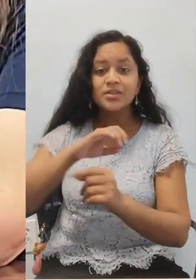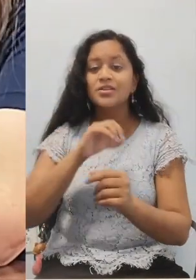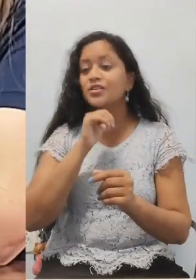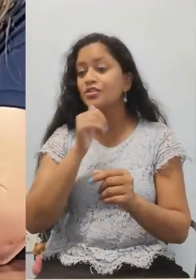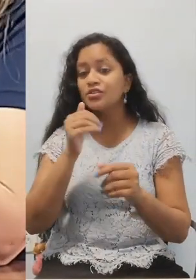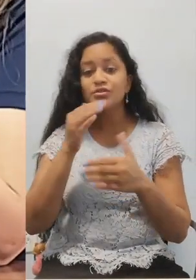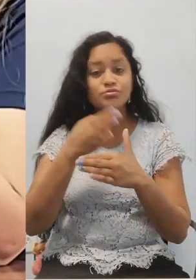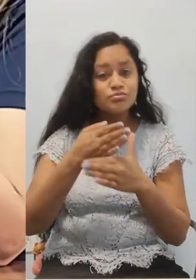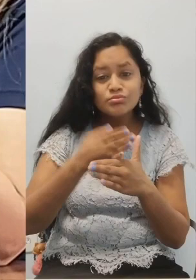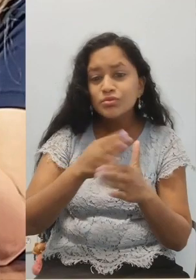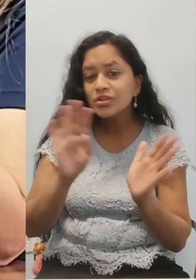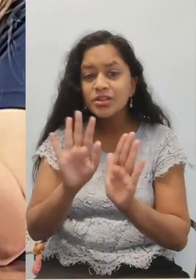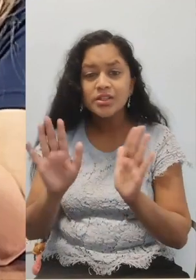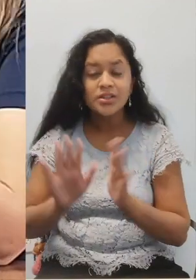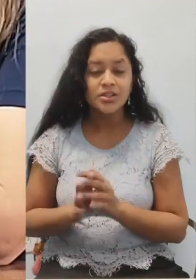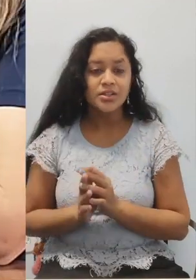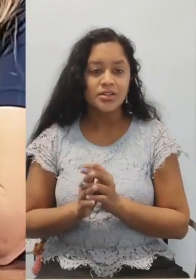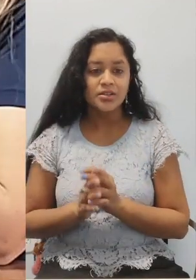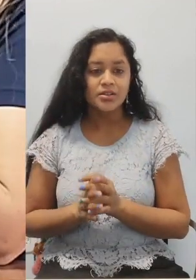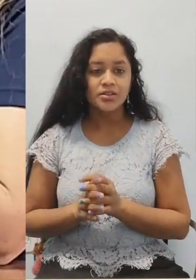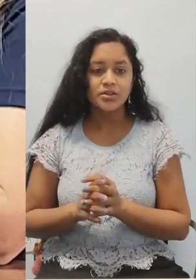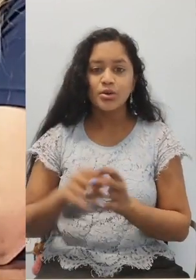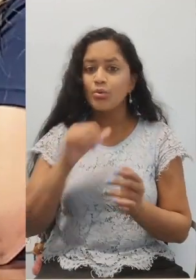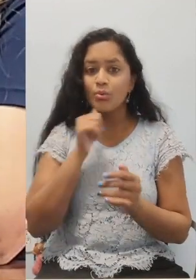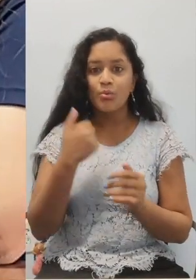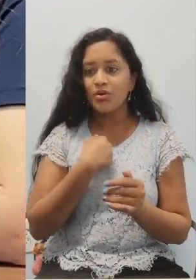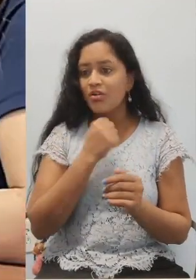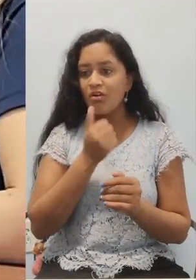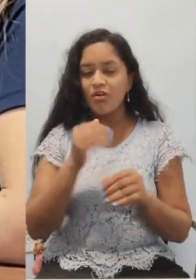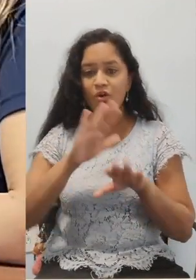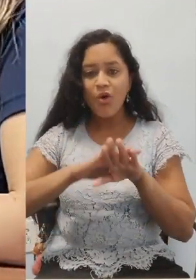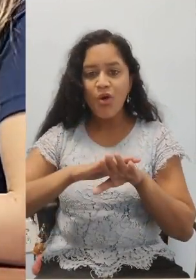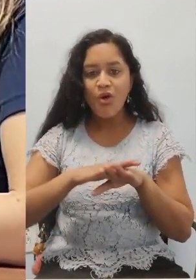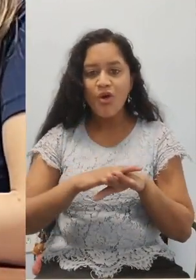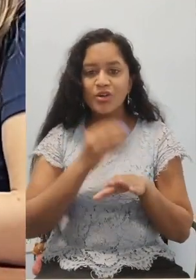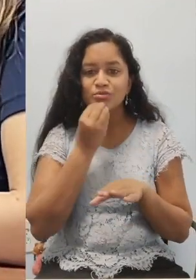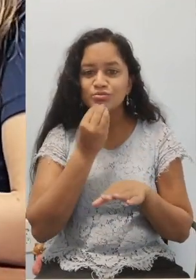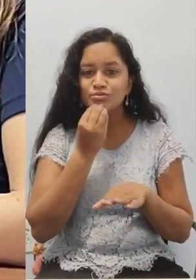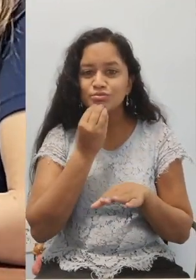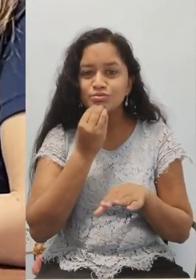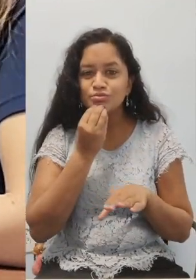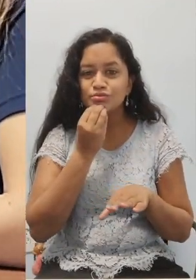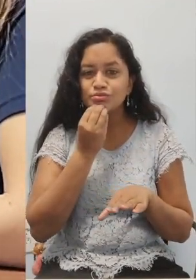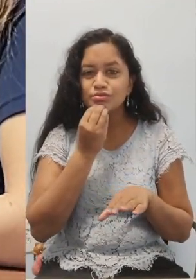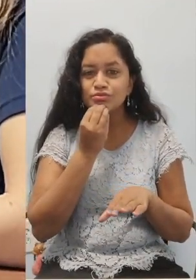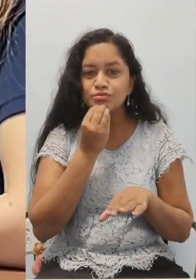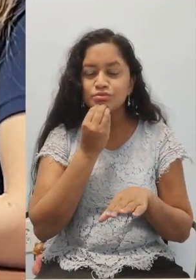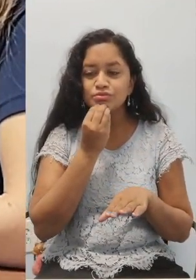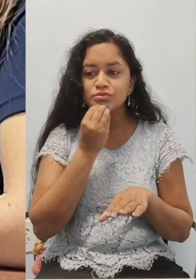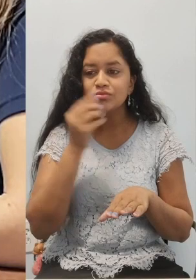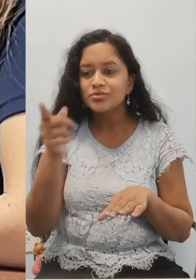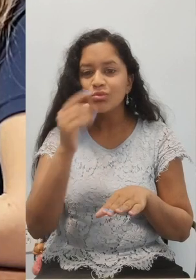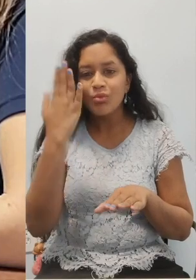their environment. Don't harass it, just enjoy it. And we are not on the sharks menu, so